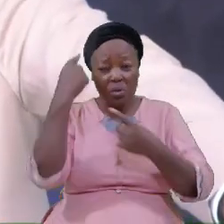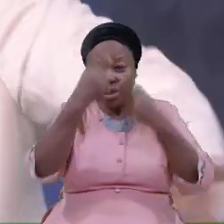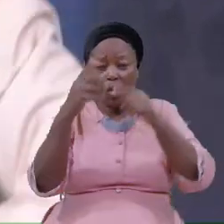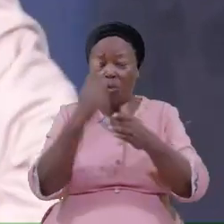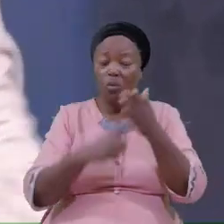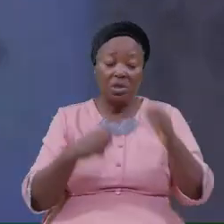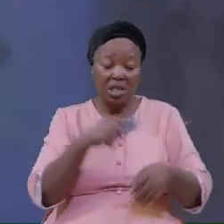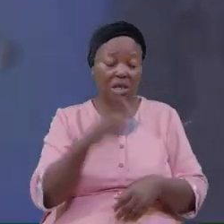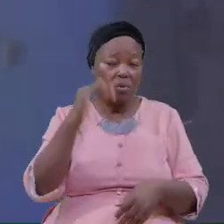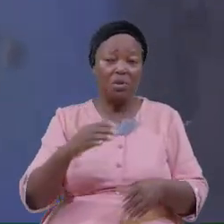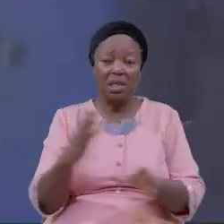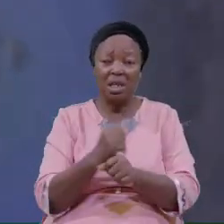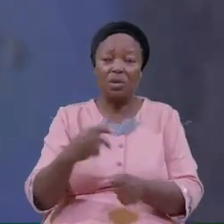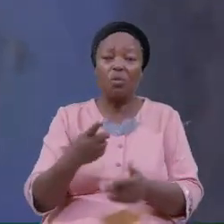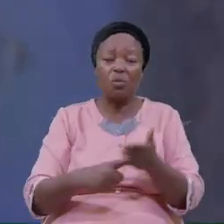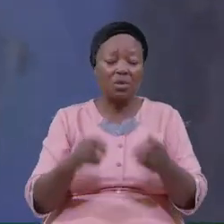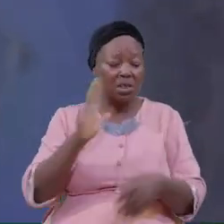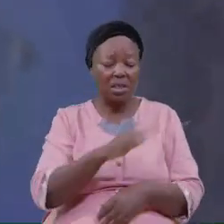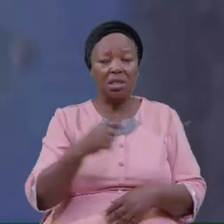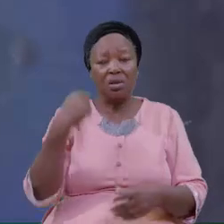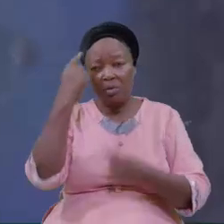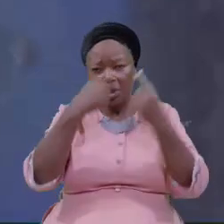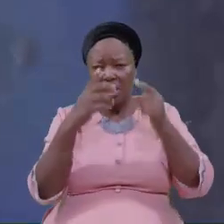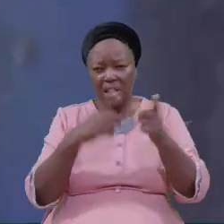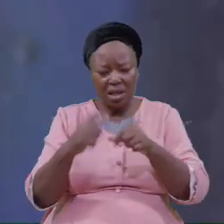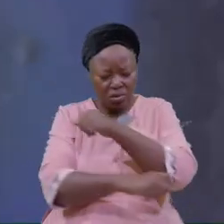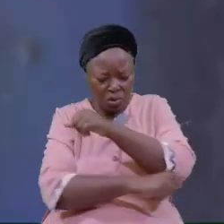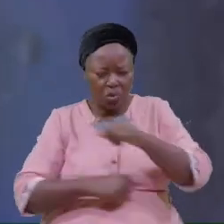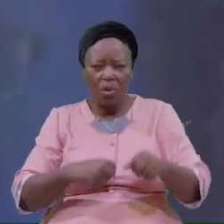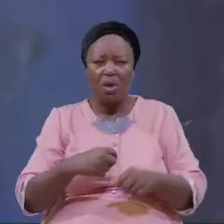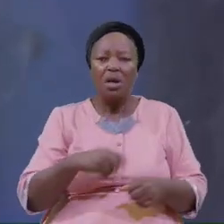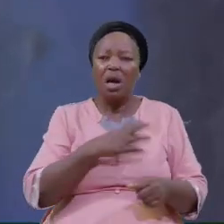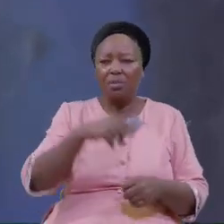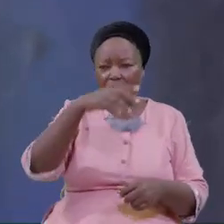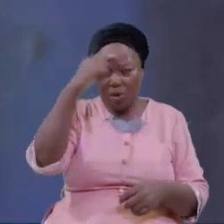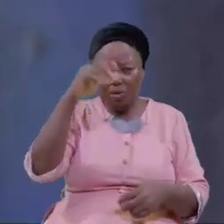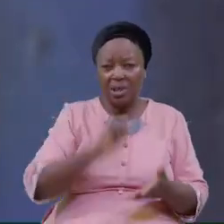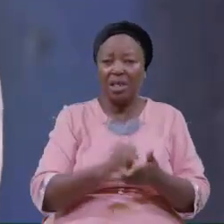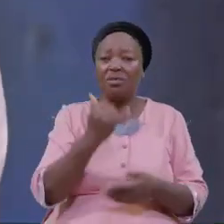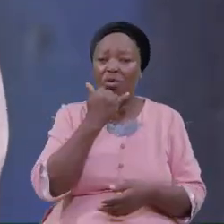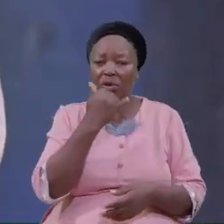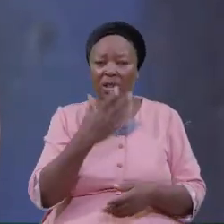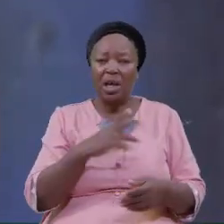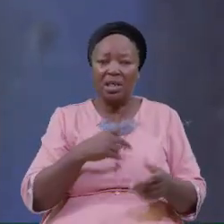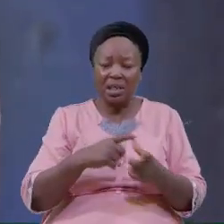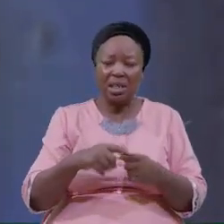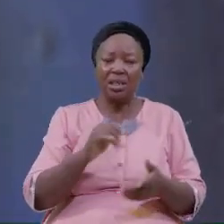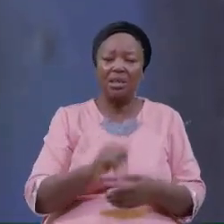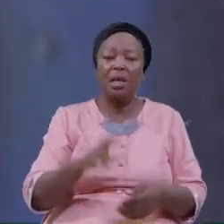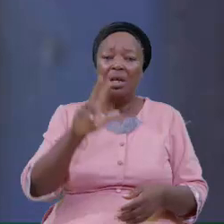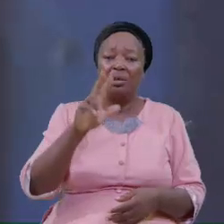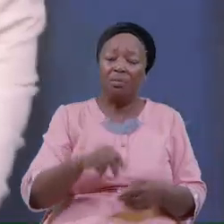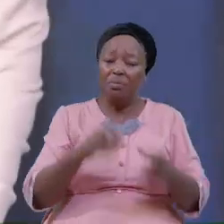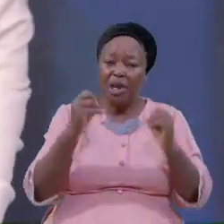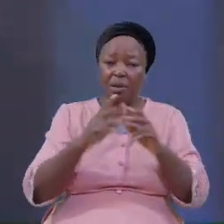his concern. And so he's told, because of wrath 36 people died out of the camp of